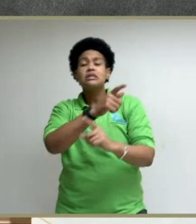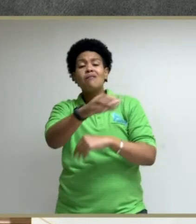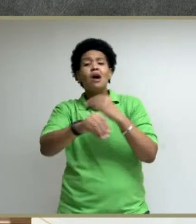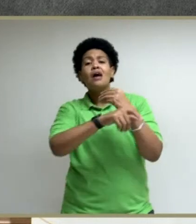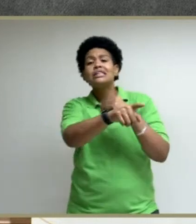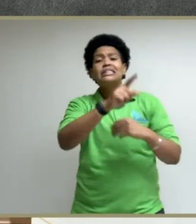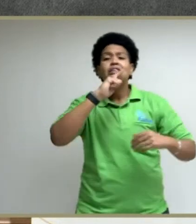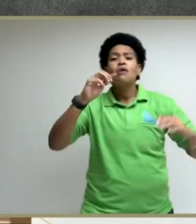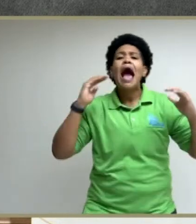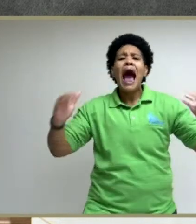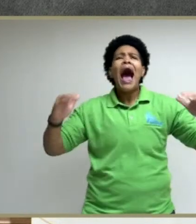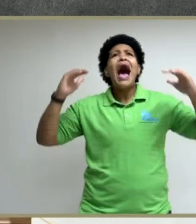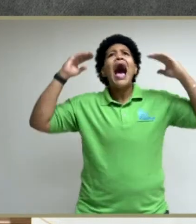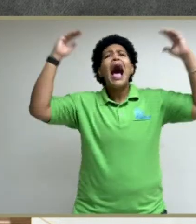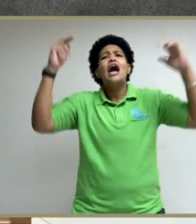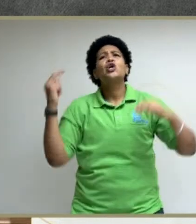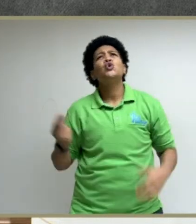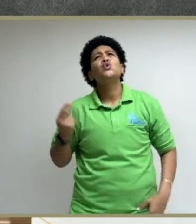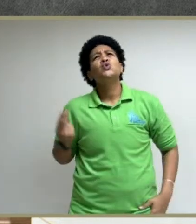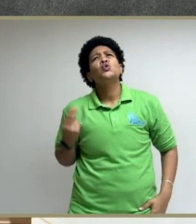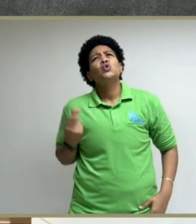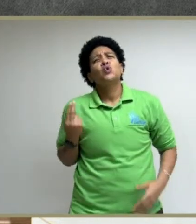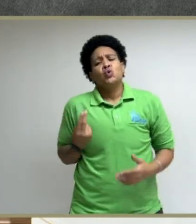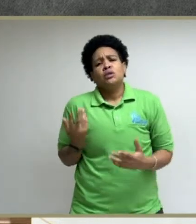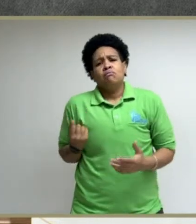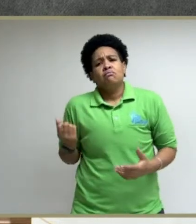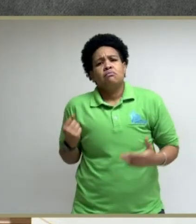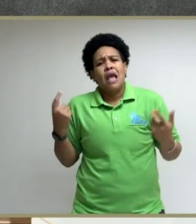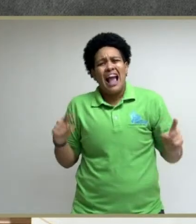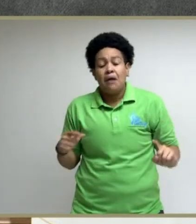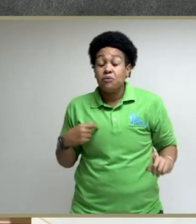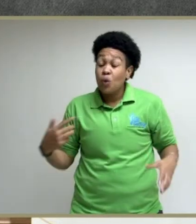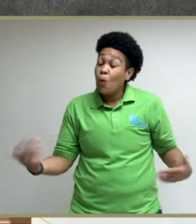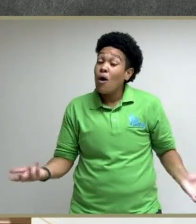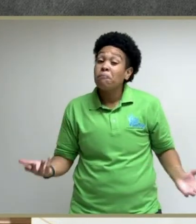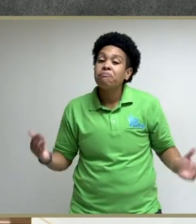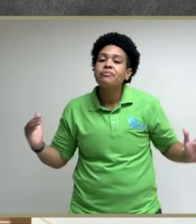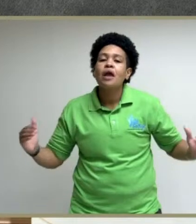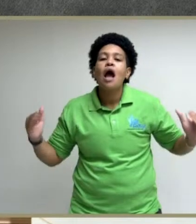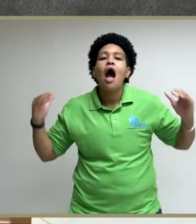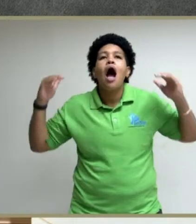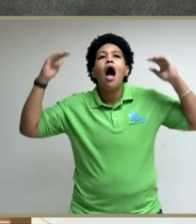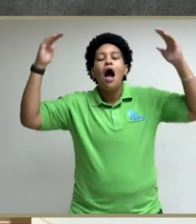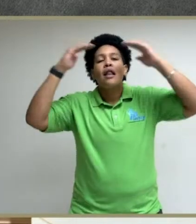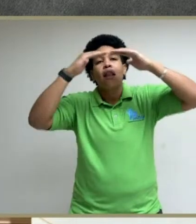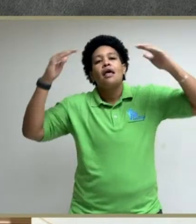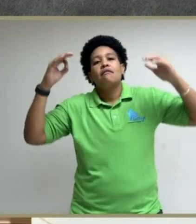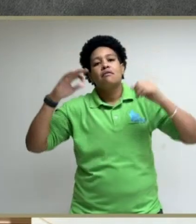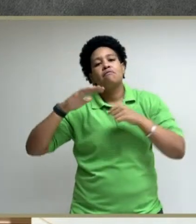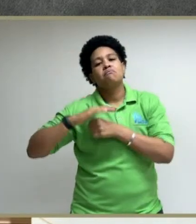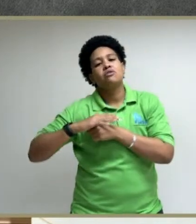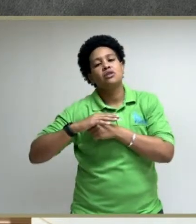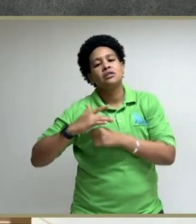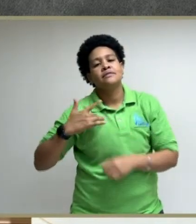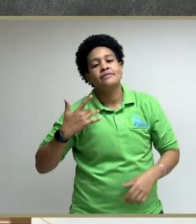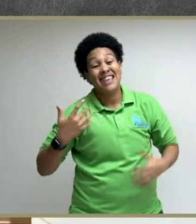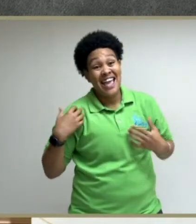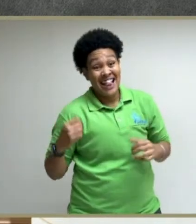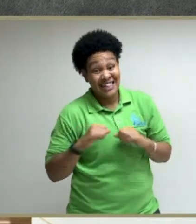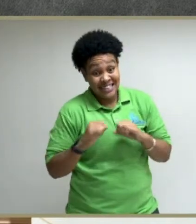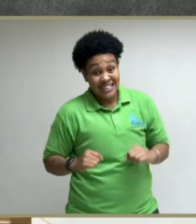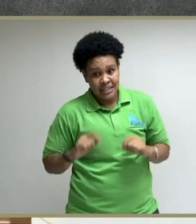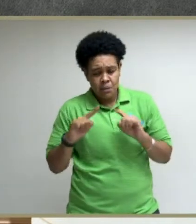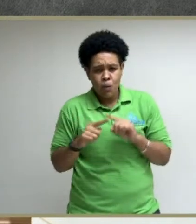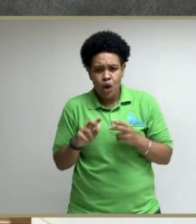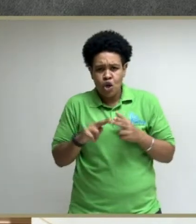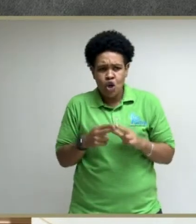very high usage rate, and so we would have been under a very high level of pressure to the health system when our numbers were